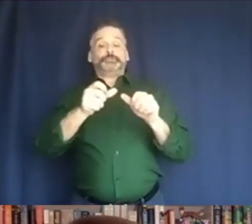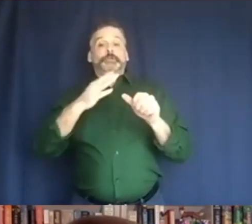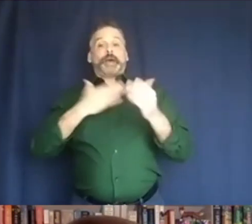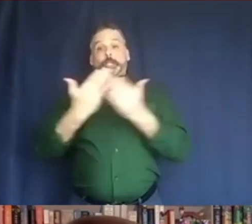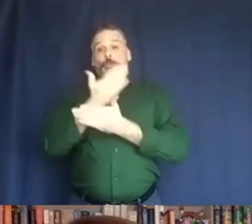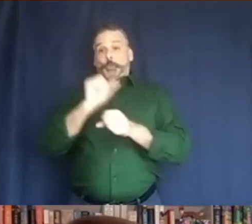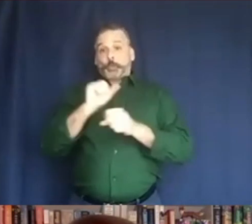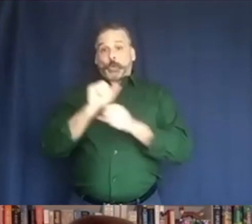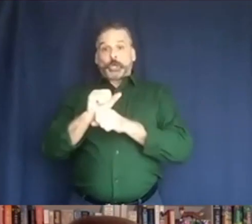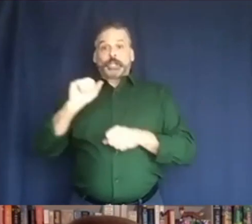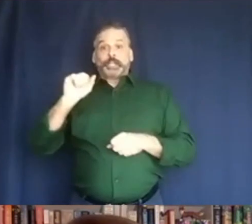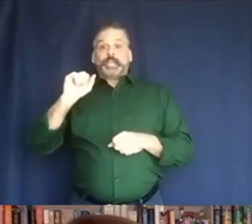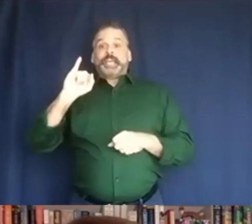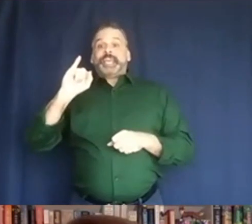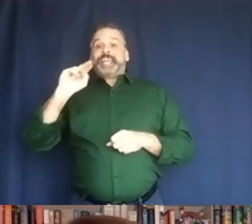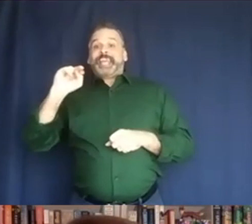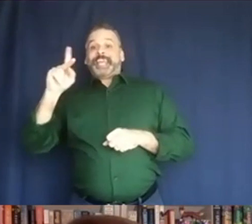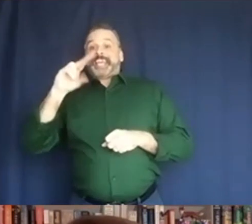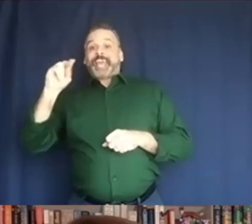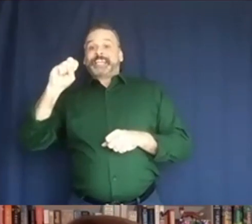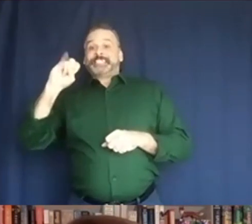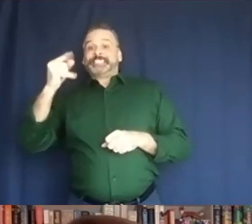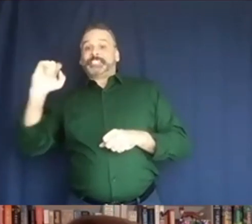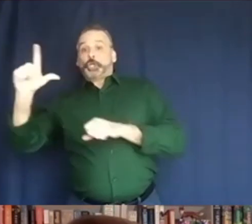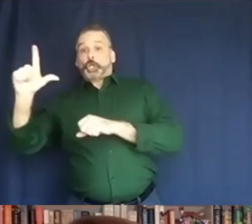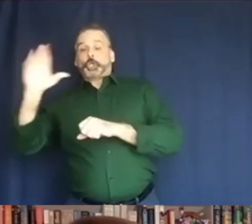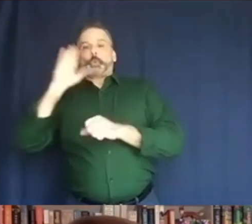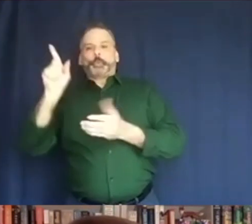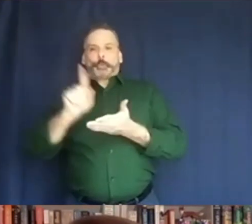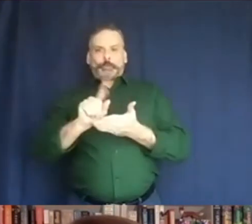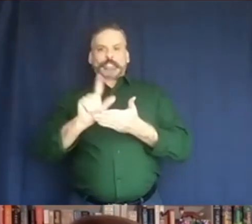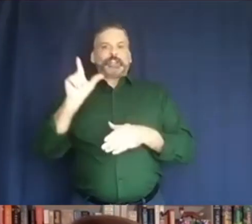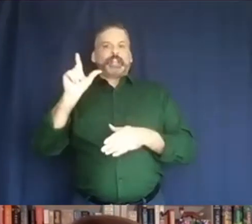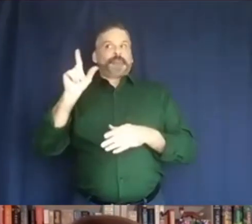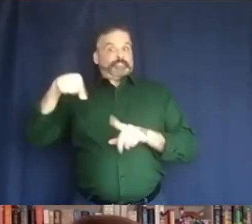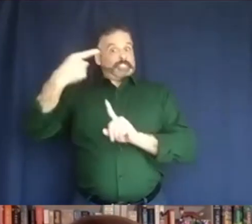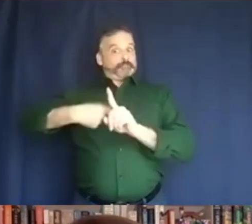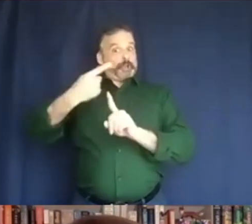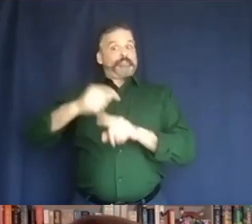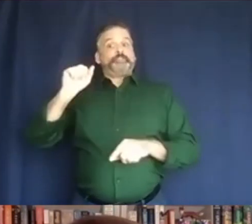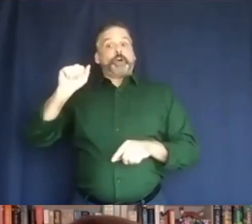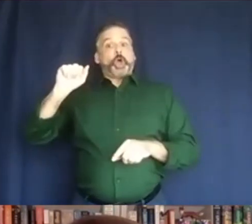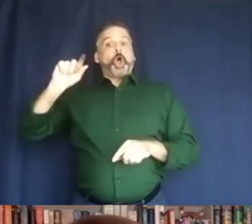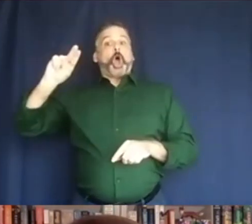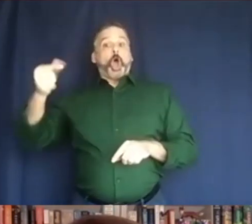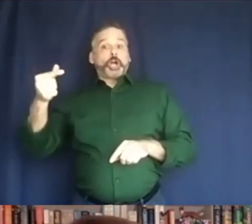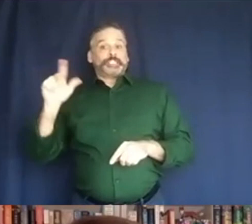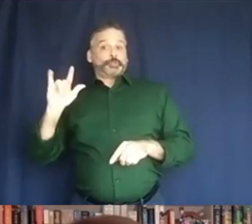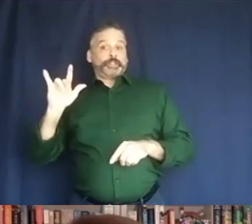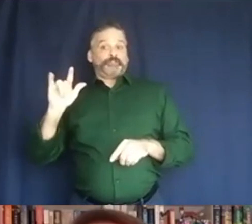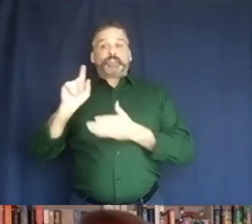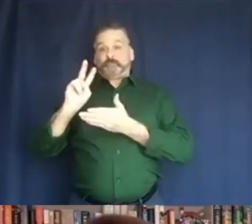work, Ink and Sigil, which will be out later this month on August 25th, just a couple of weeks